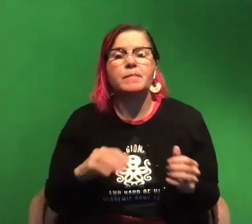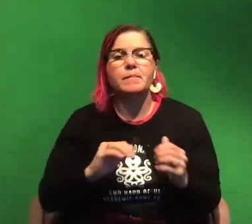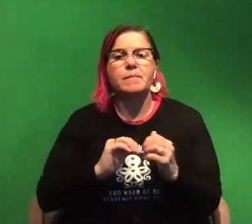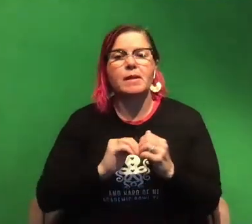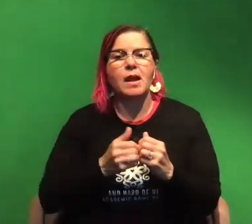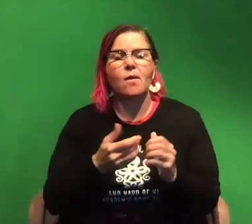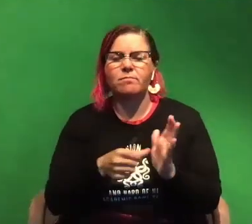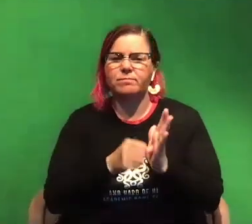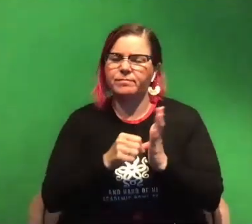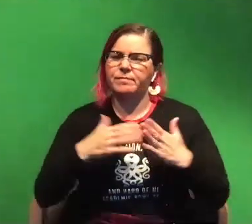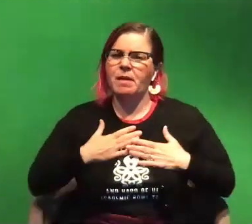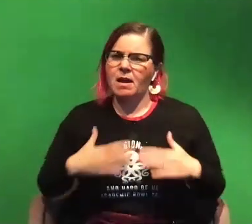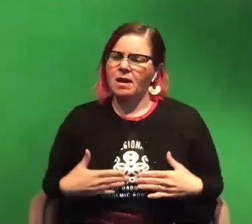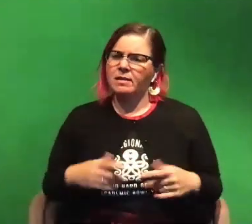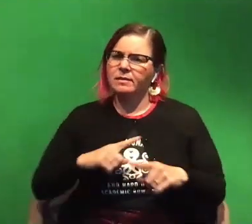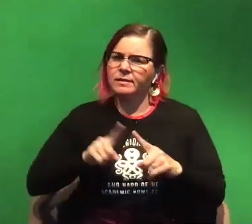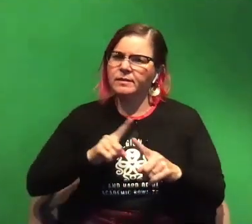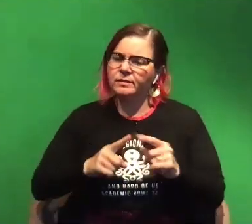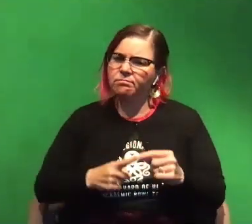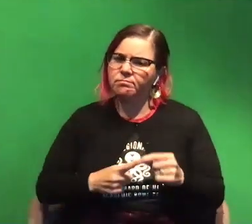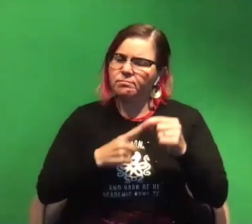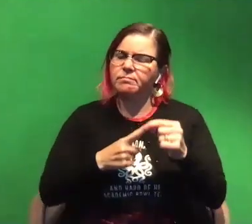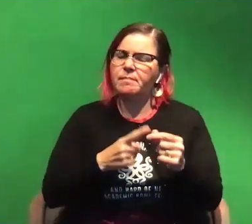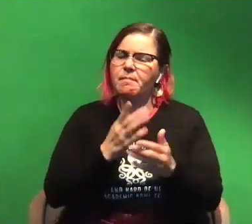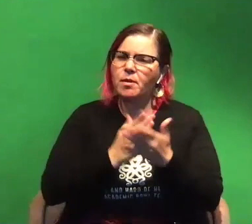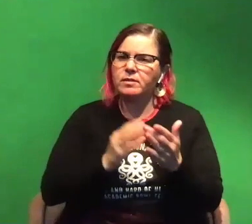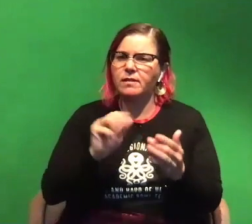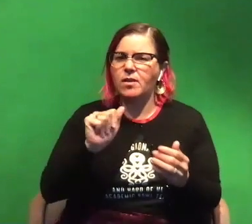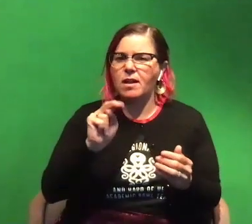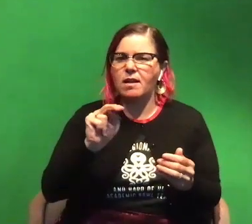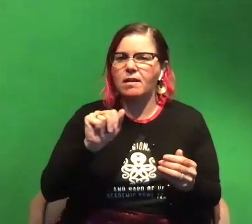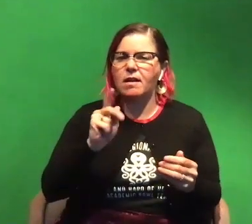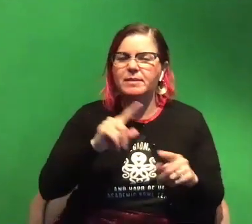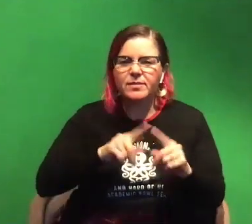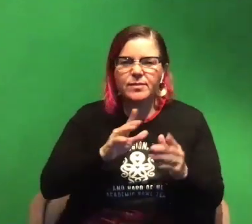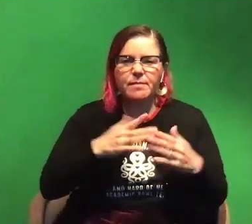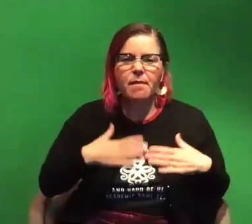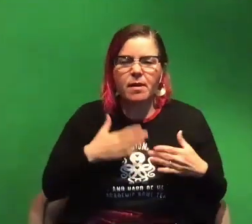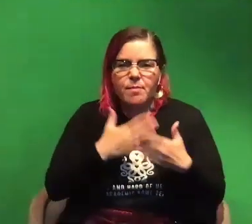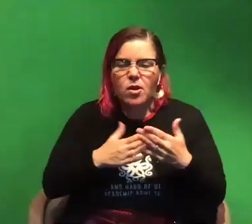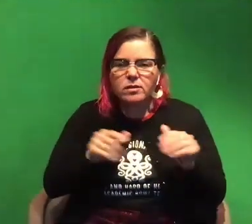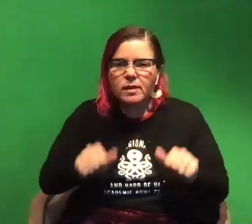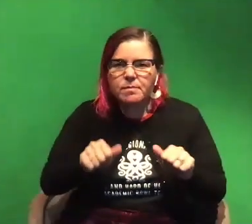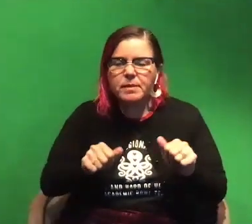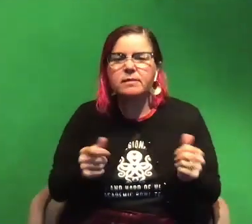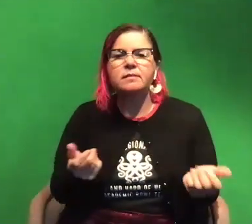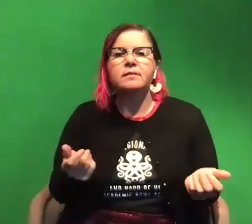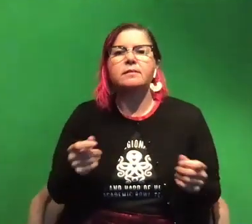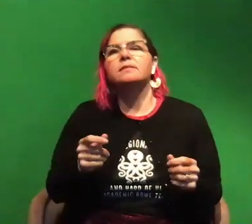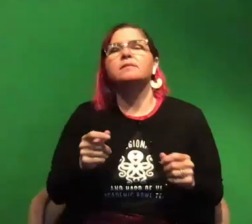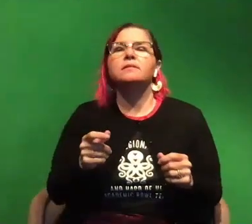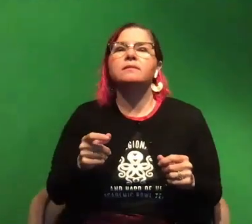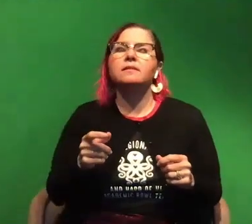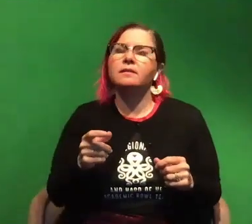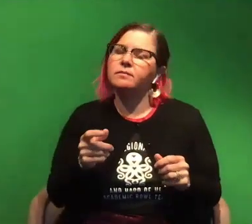impressive anatomy. And so they have a lot of really cool different anatomical features, different body parts, different capabilities that are why they're so